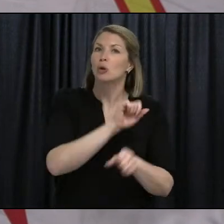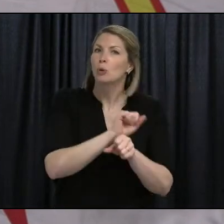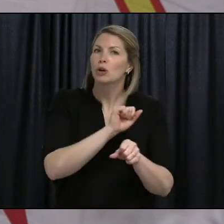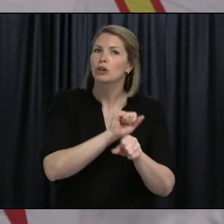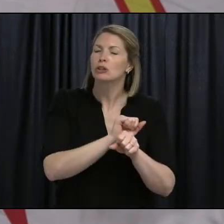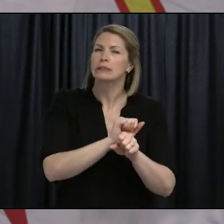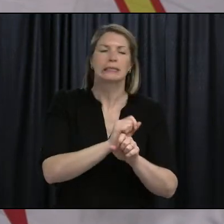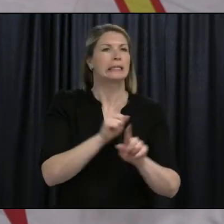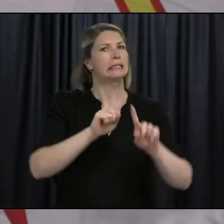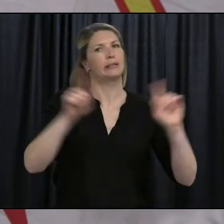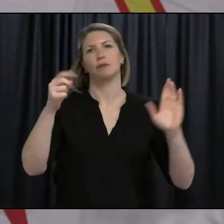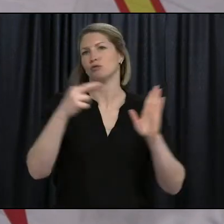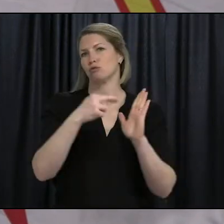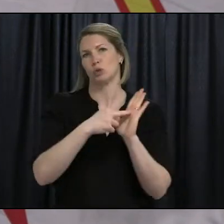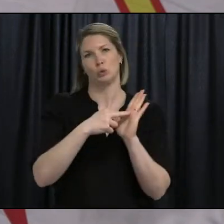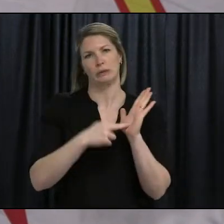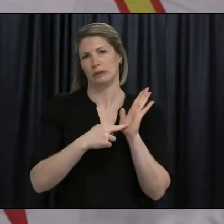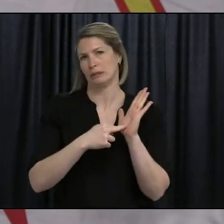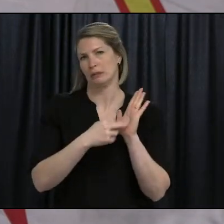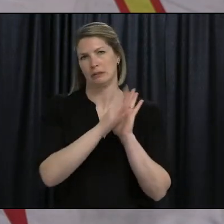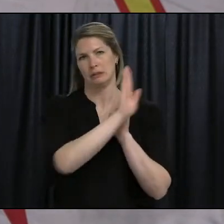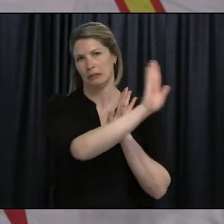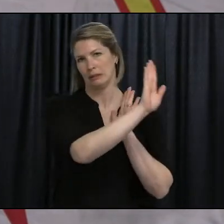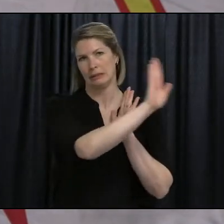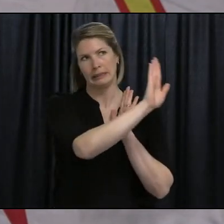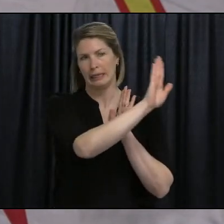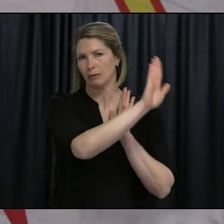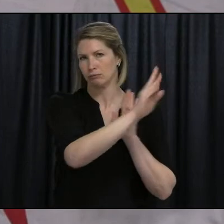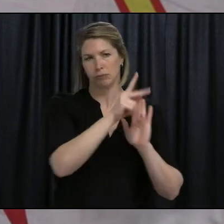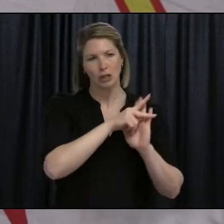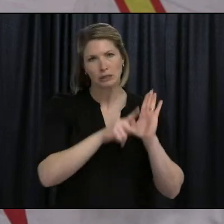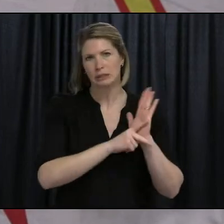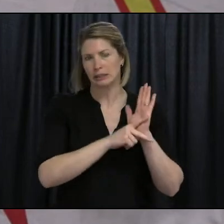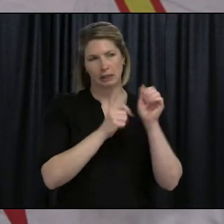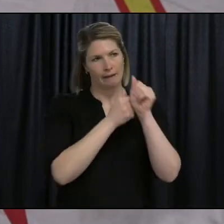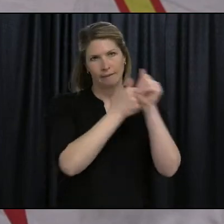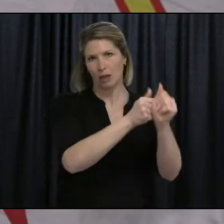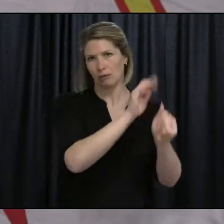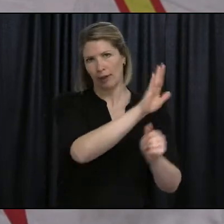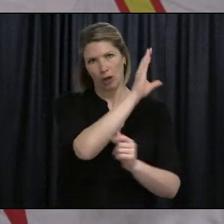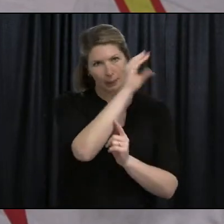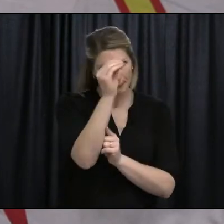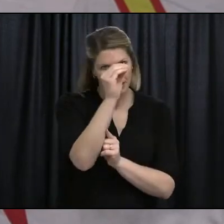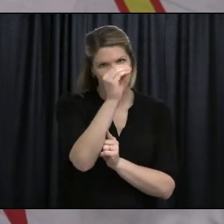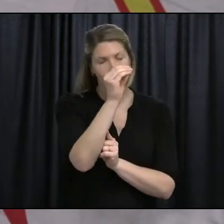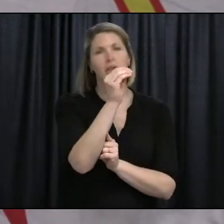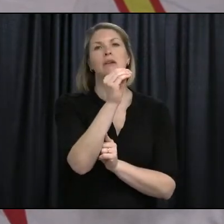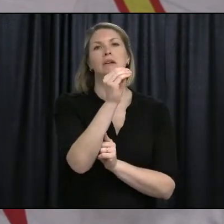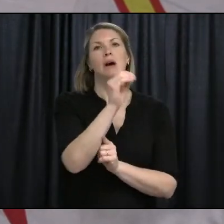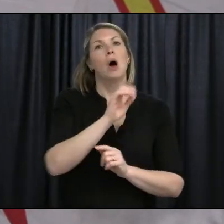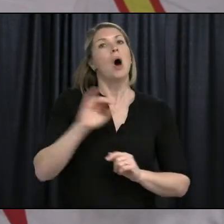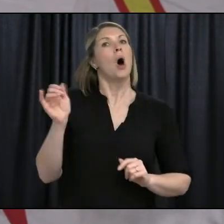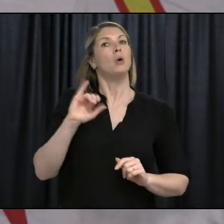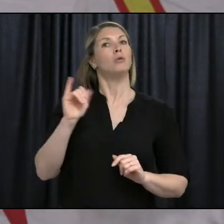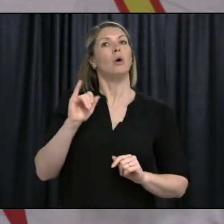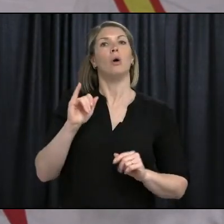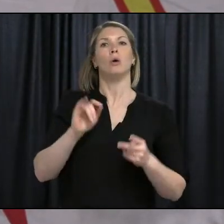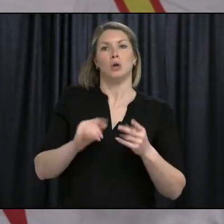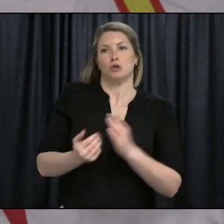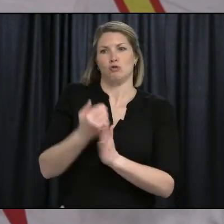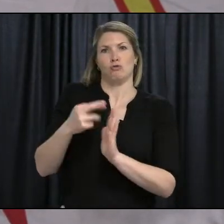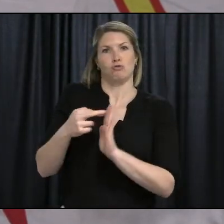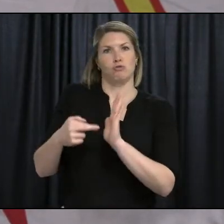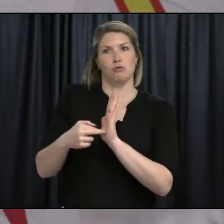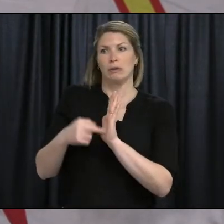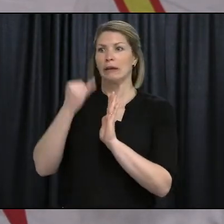in Canada, as they would be subject to their own existing protocols. It will also not apply to any traveler in the province for 2